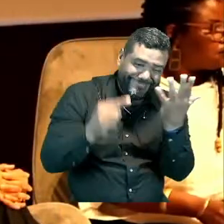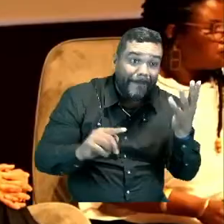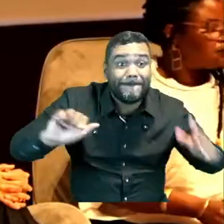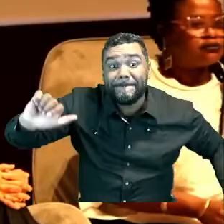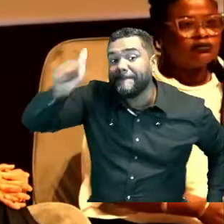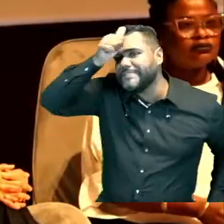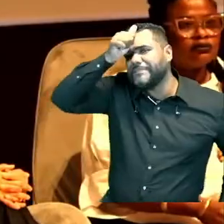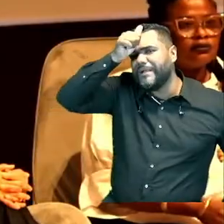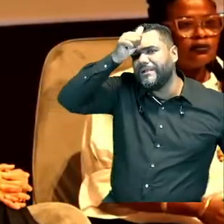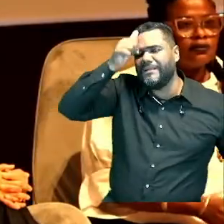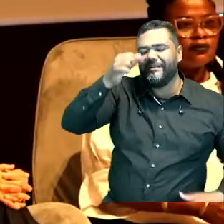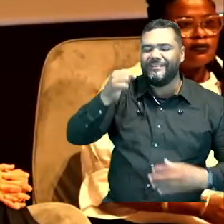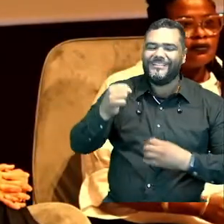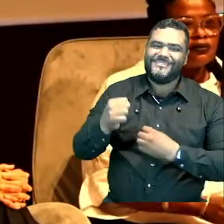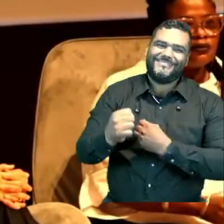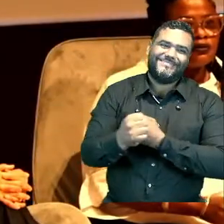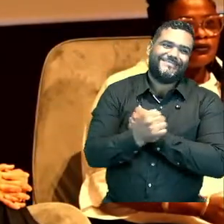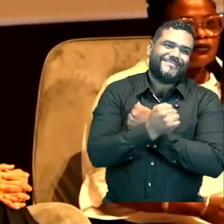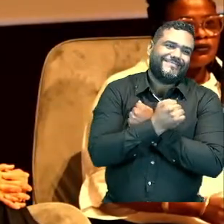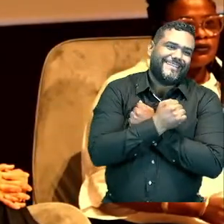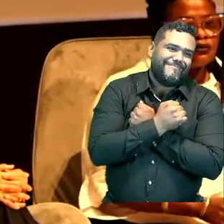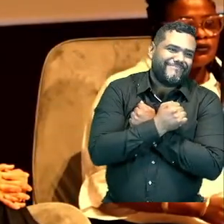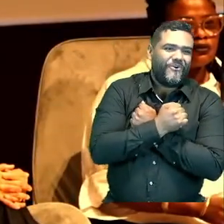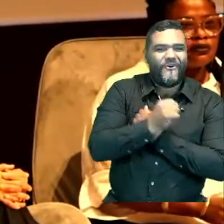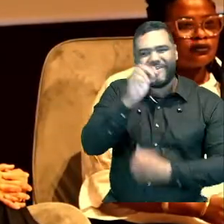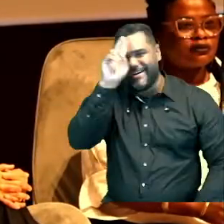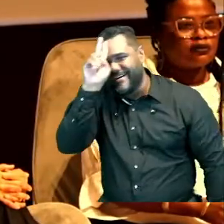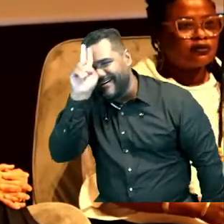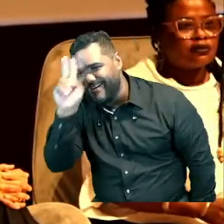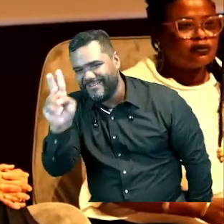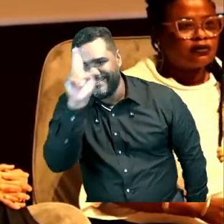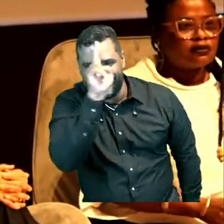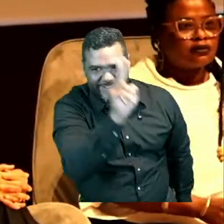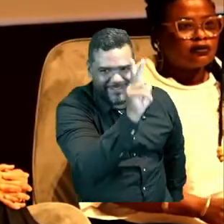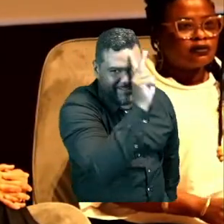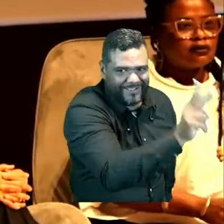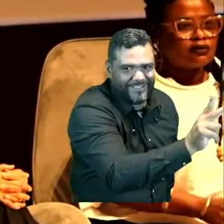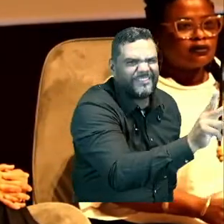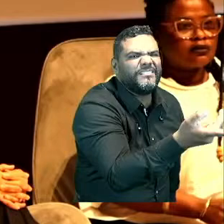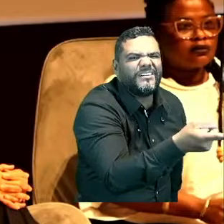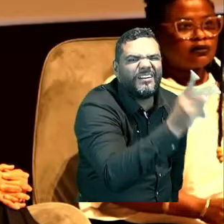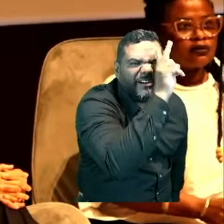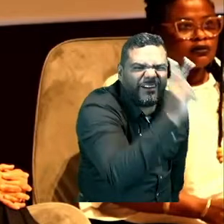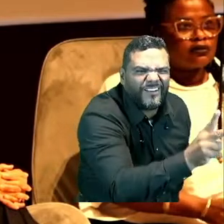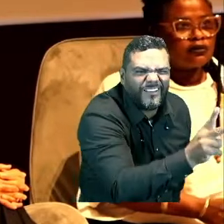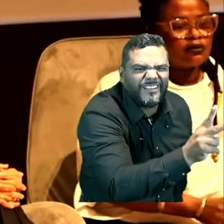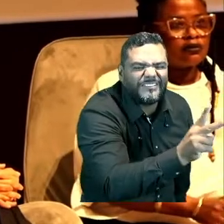But the most important thing is that we have love and respect for life.